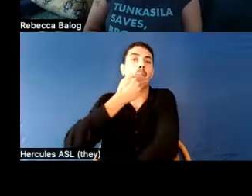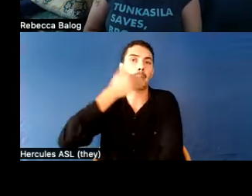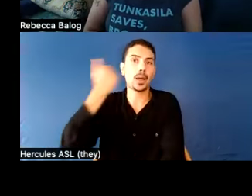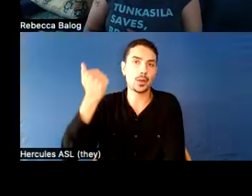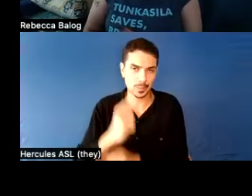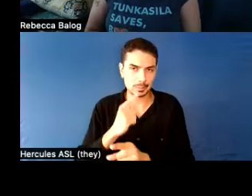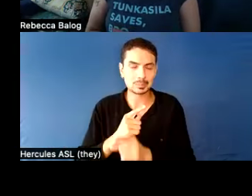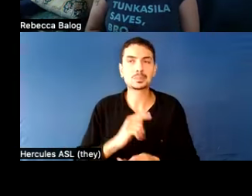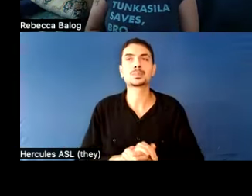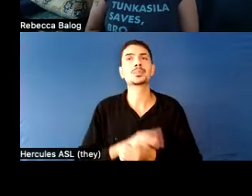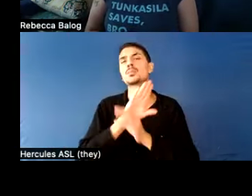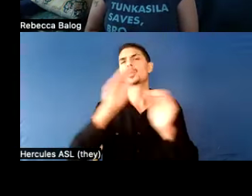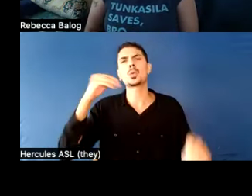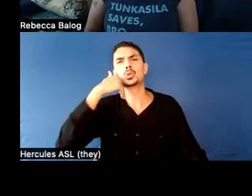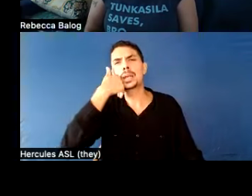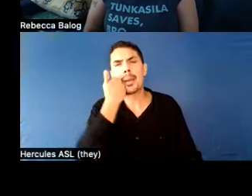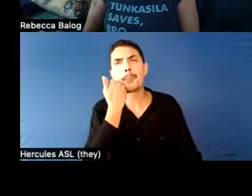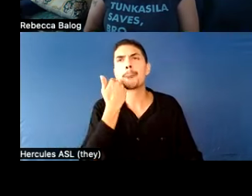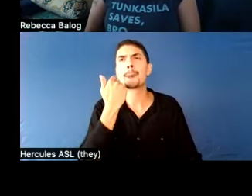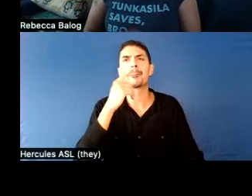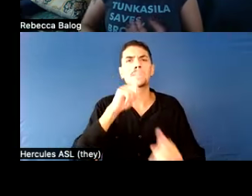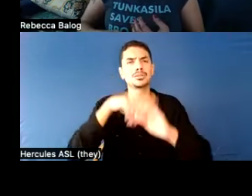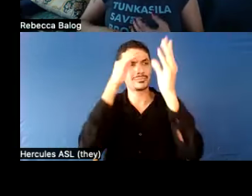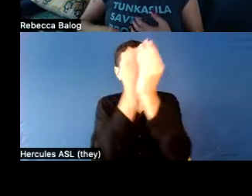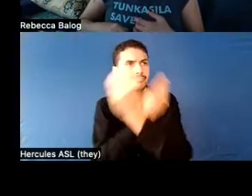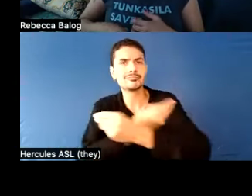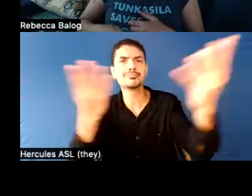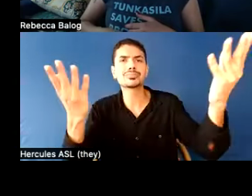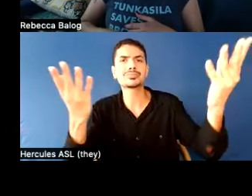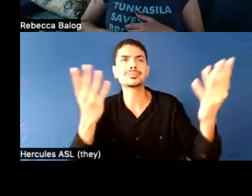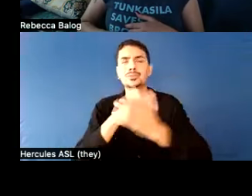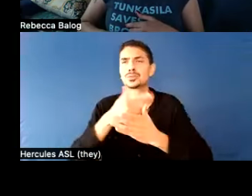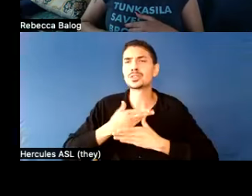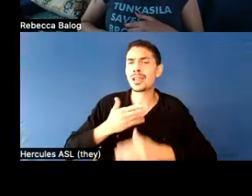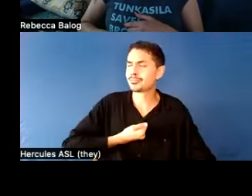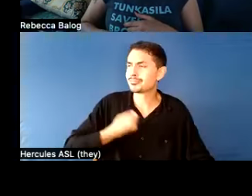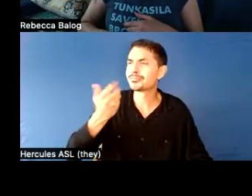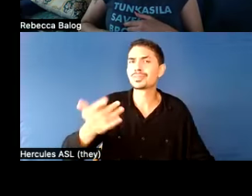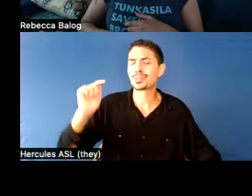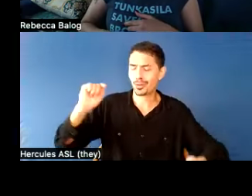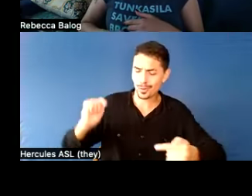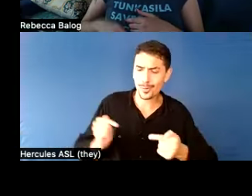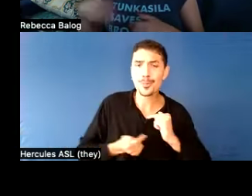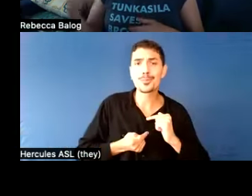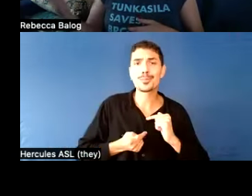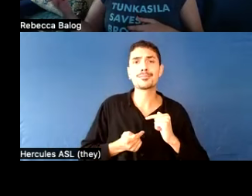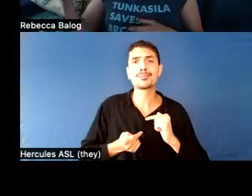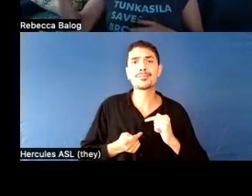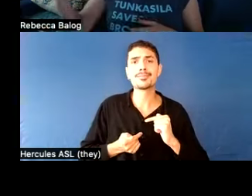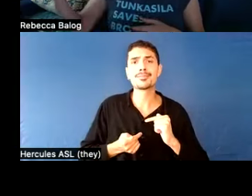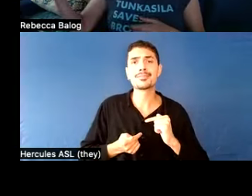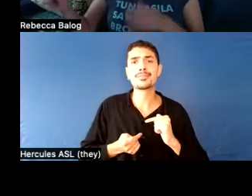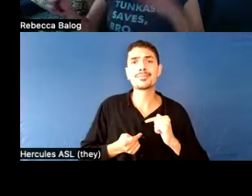That there's no shame in disclosing, and that gossip and that harm doing that happens with a harm